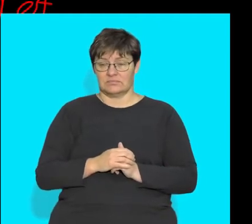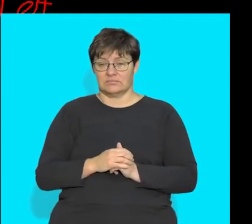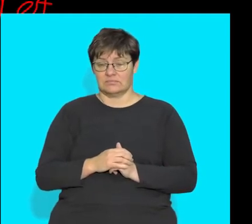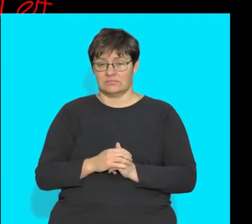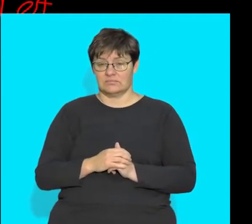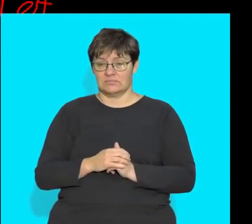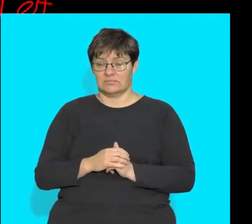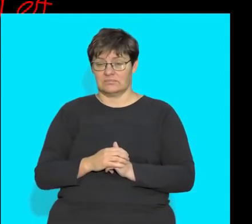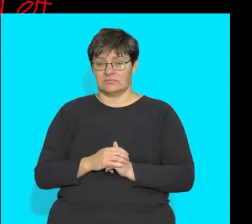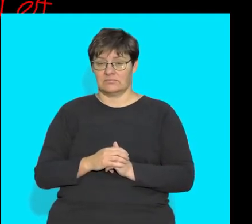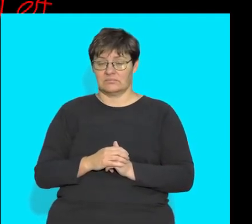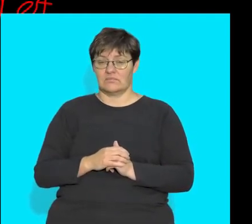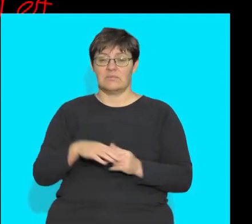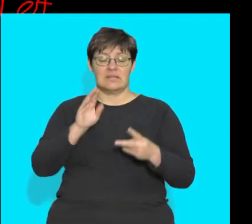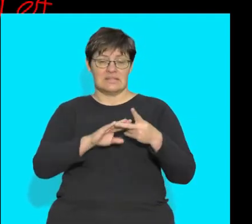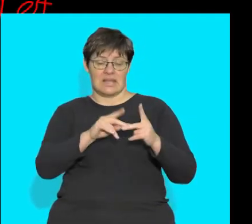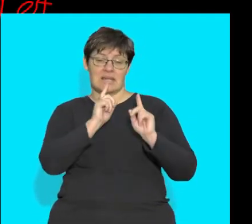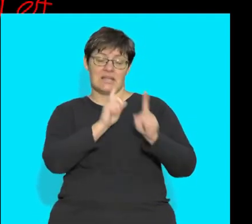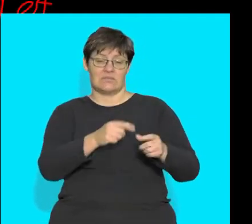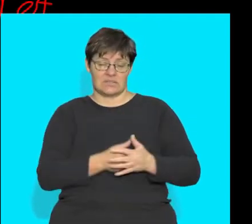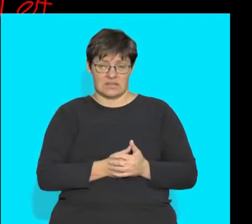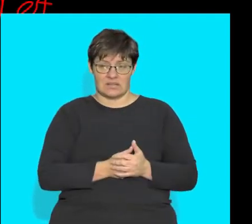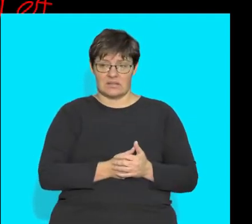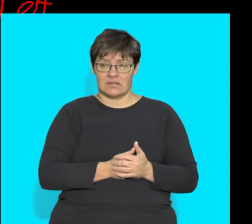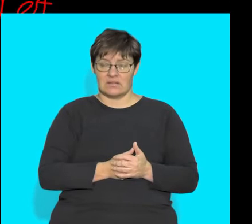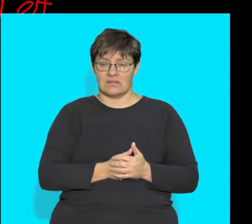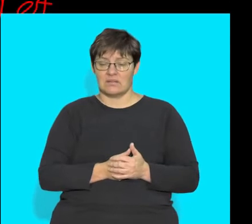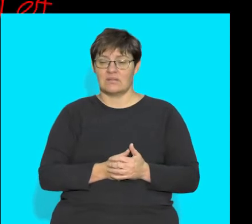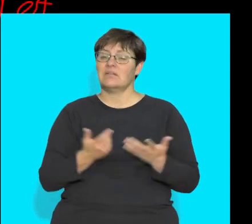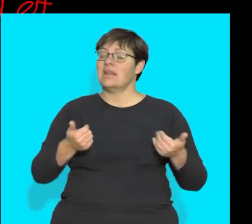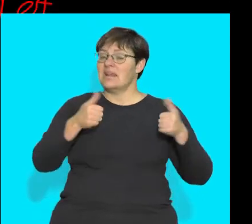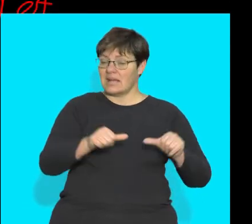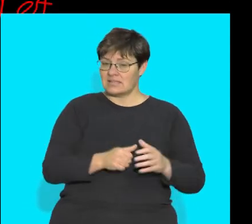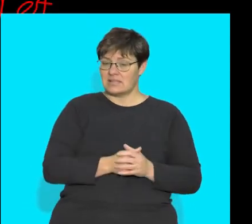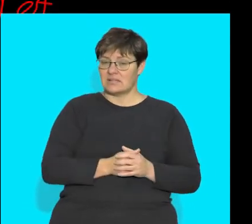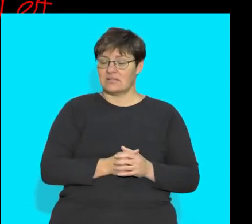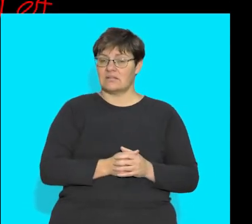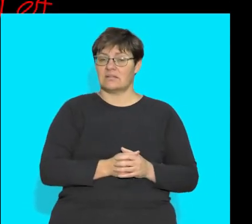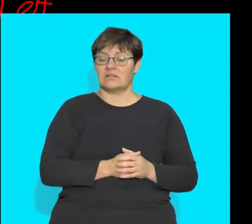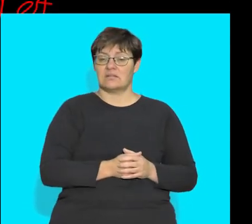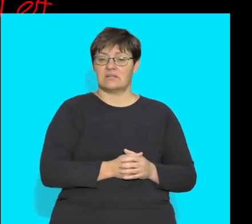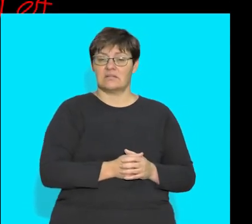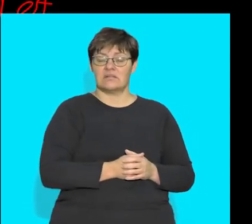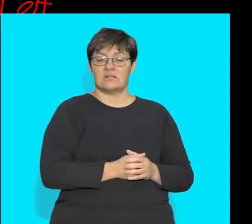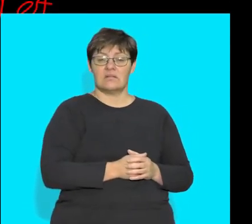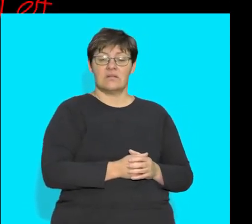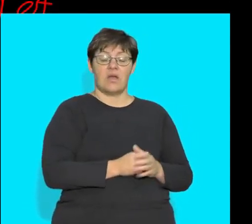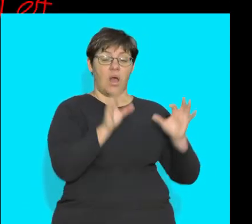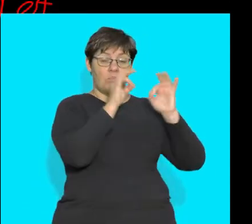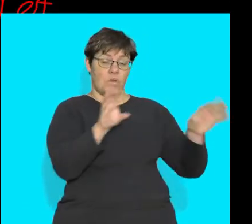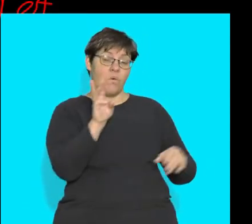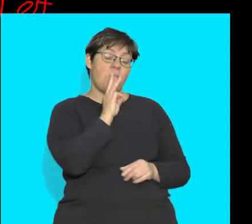There we answer the second one. Okay, then that's the next thing. So as the pure